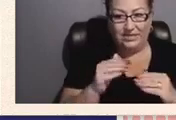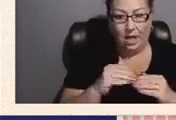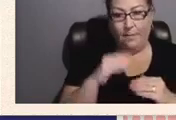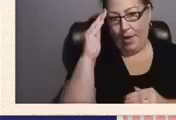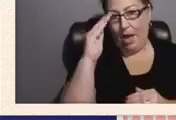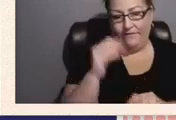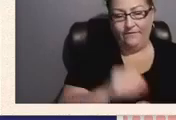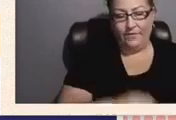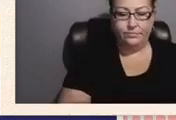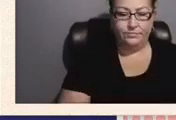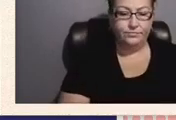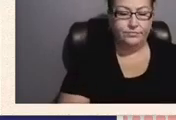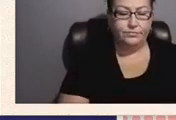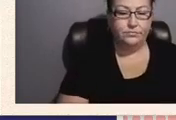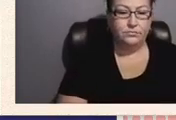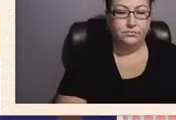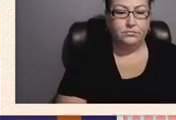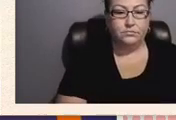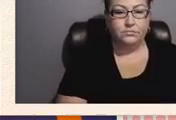above.